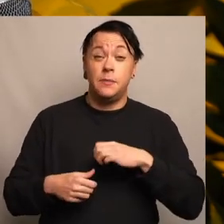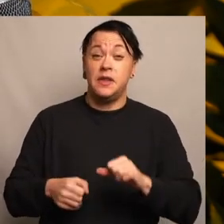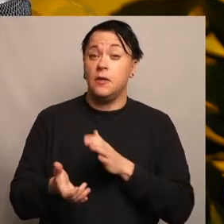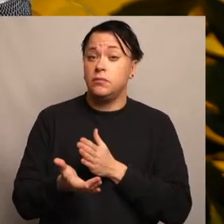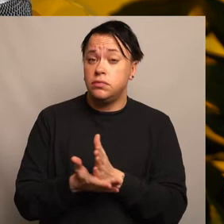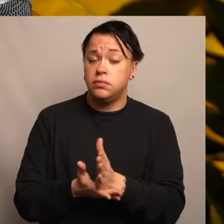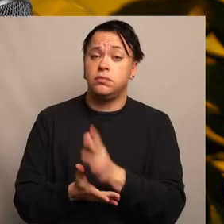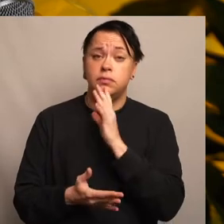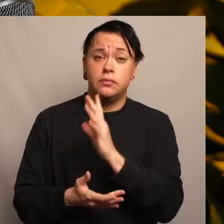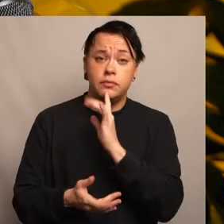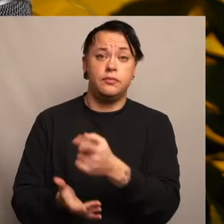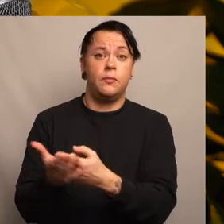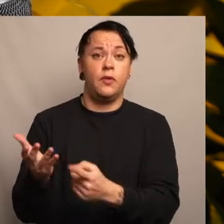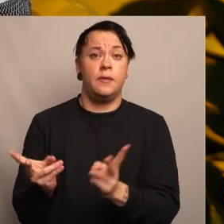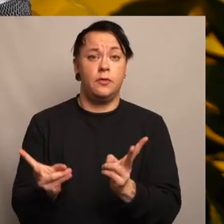like healing is,